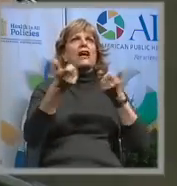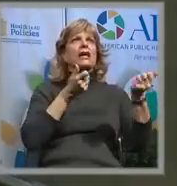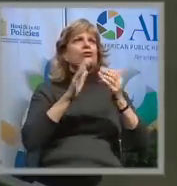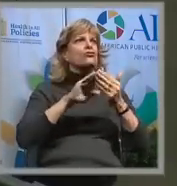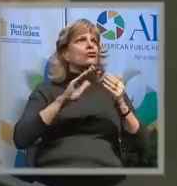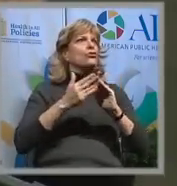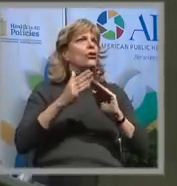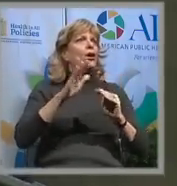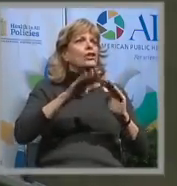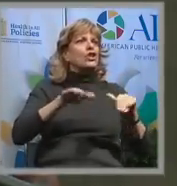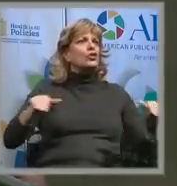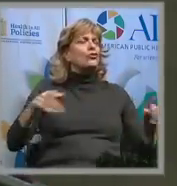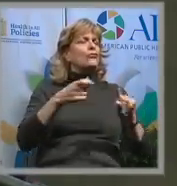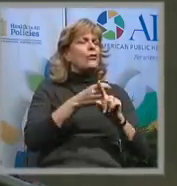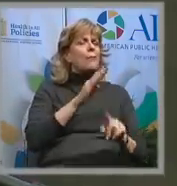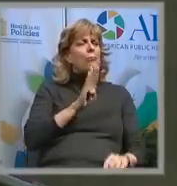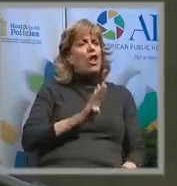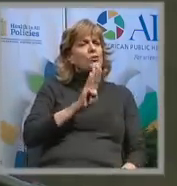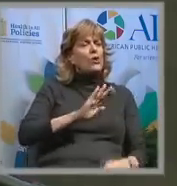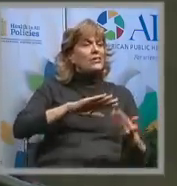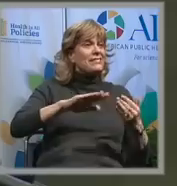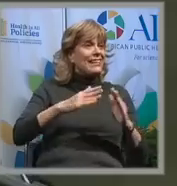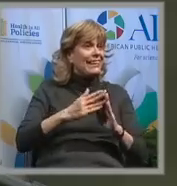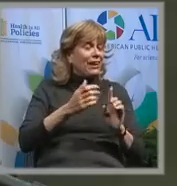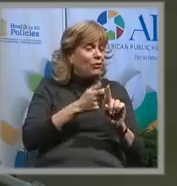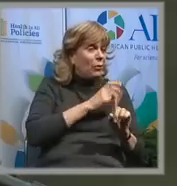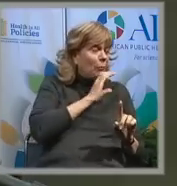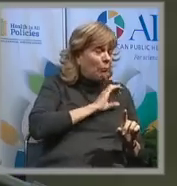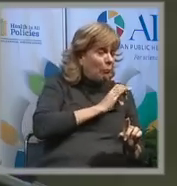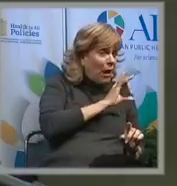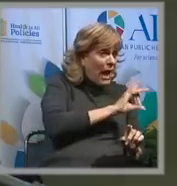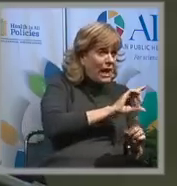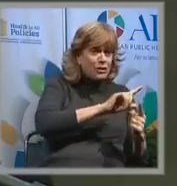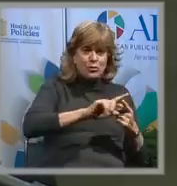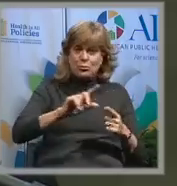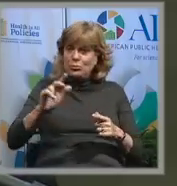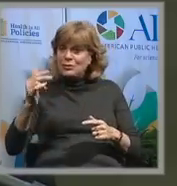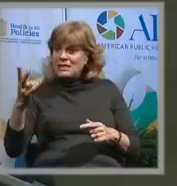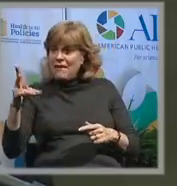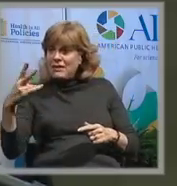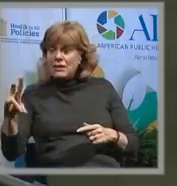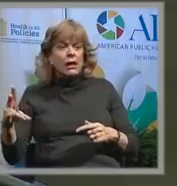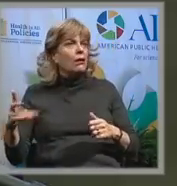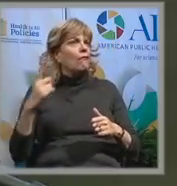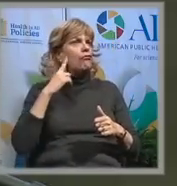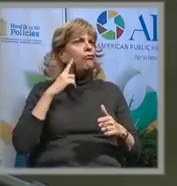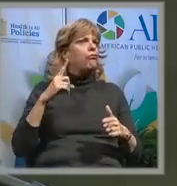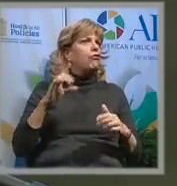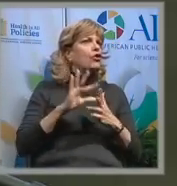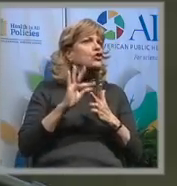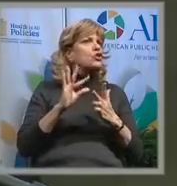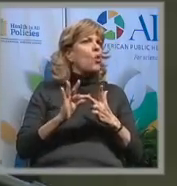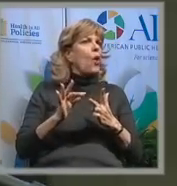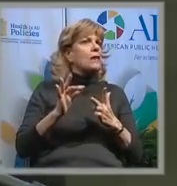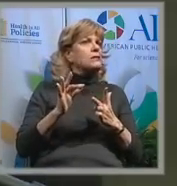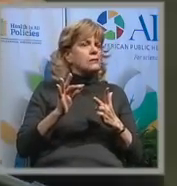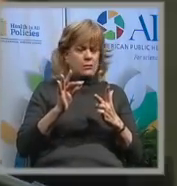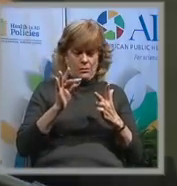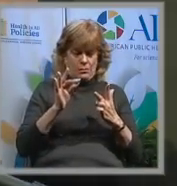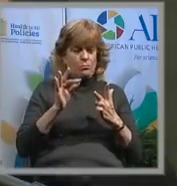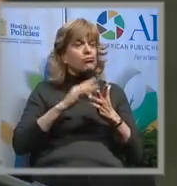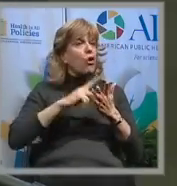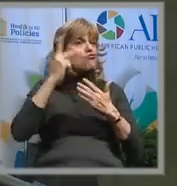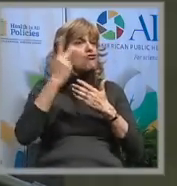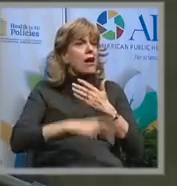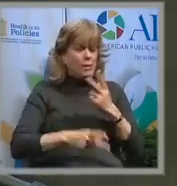City, little kids between the ages of 8 and 17 in our choice program for first-time offenders. You talk about public health, and you get a chance to